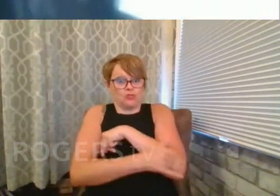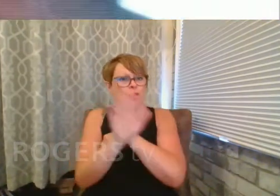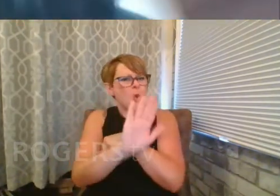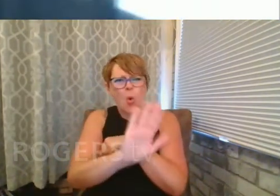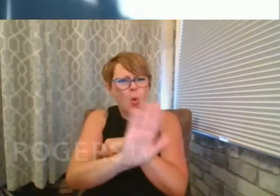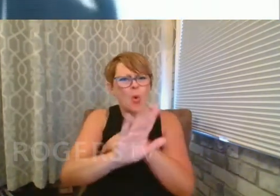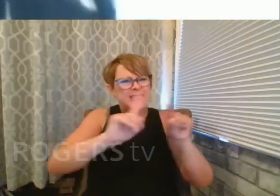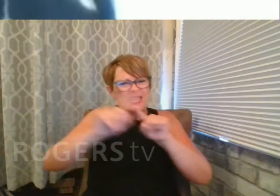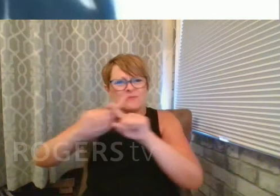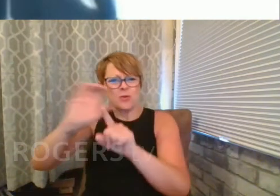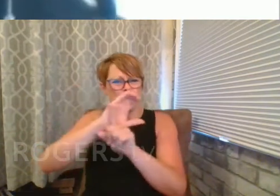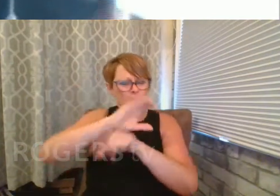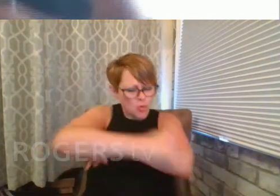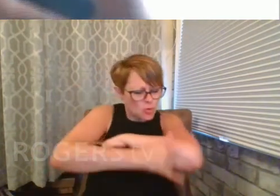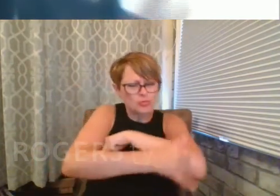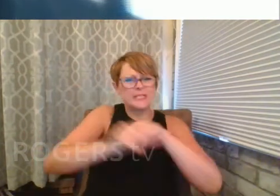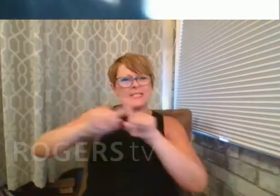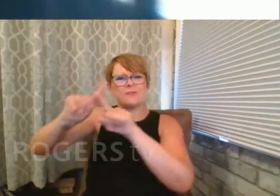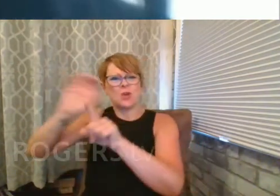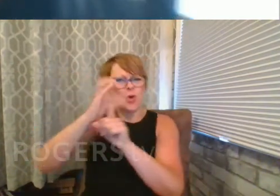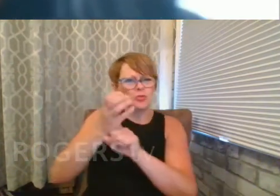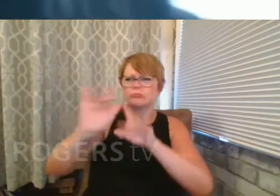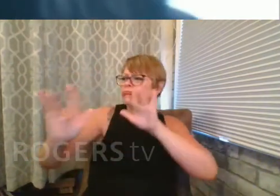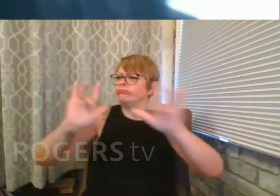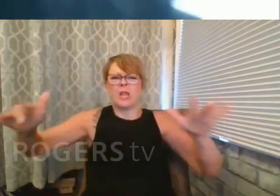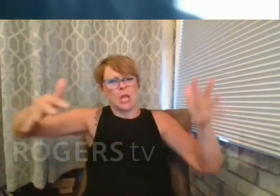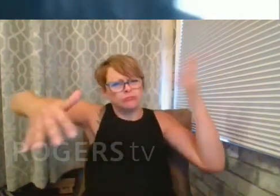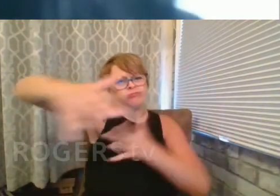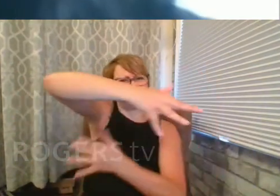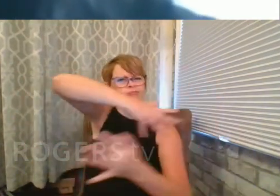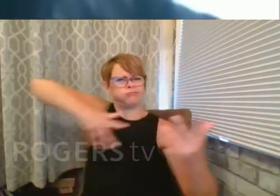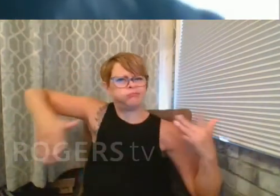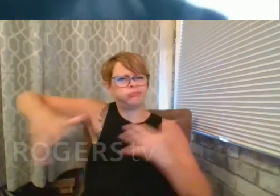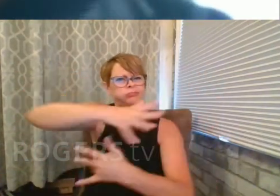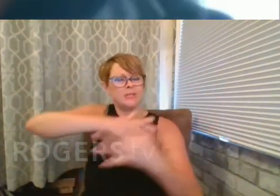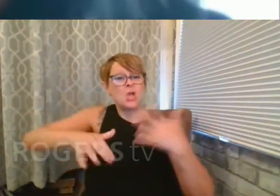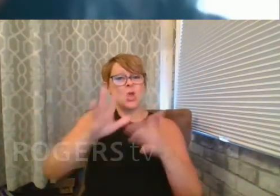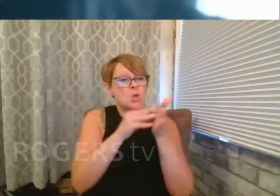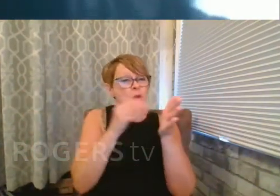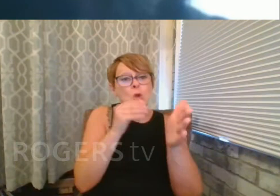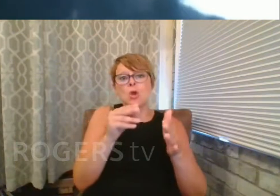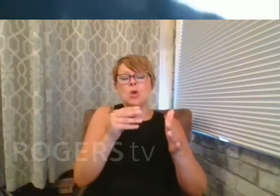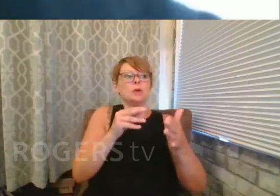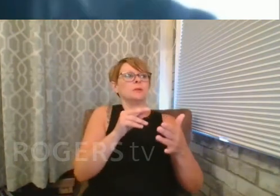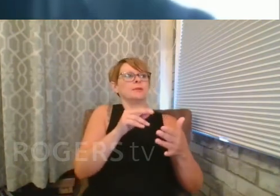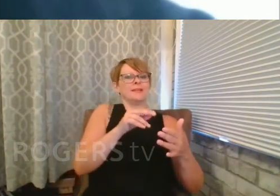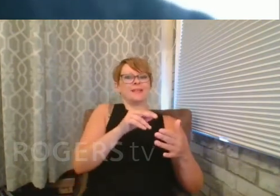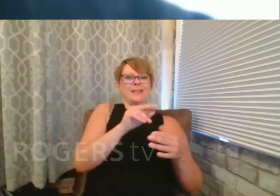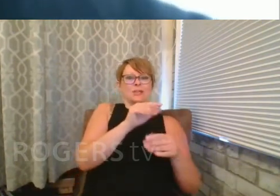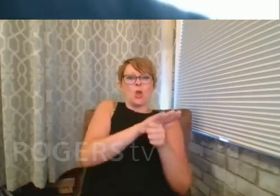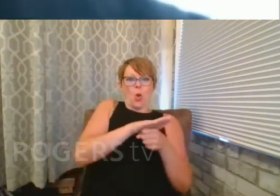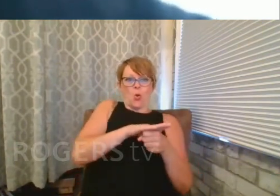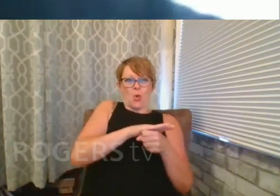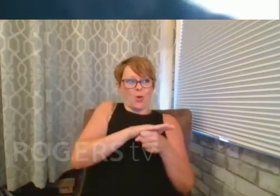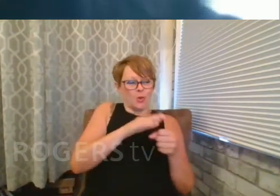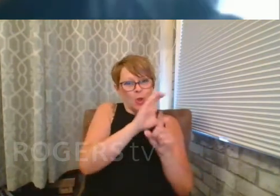You need to spread out your wings and learn the local thing. You have to respect your culture and the culture